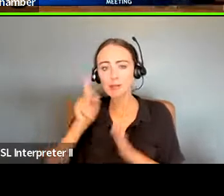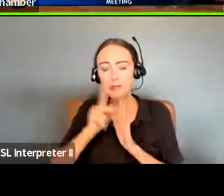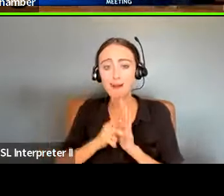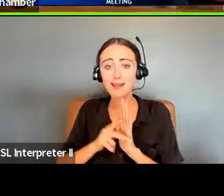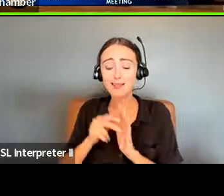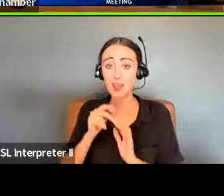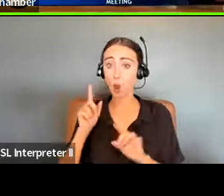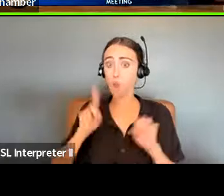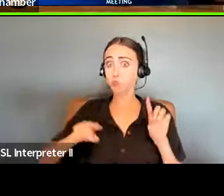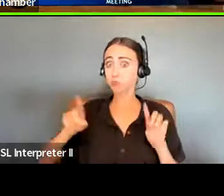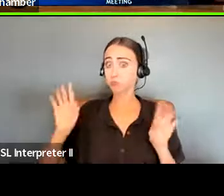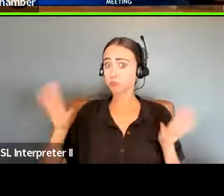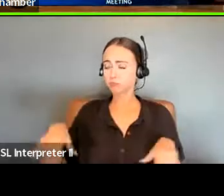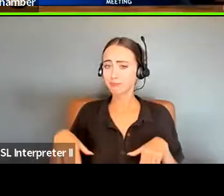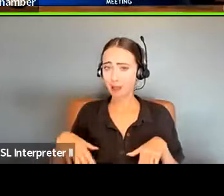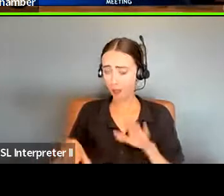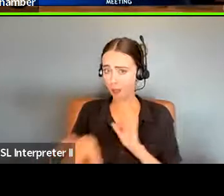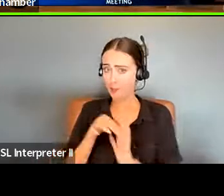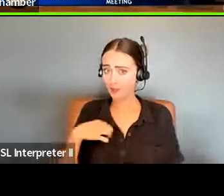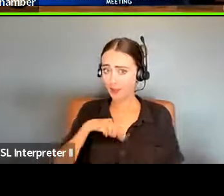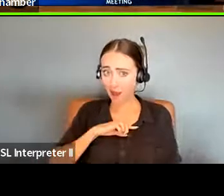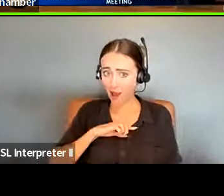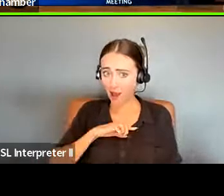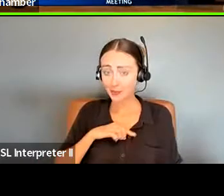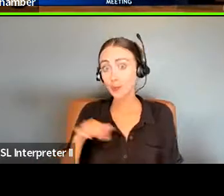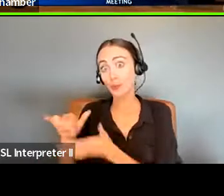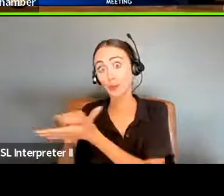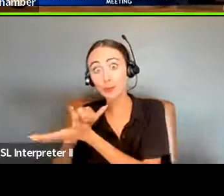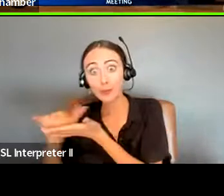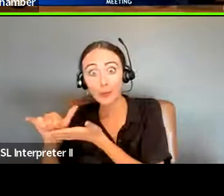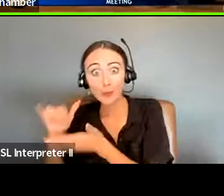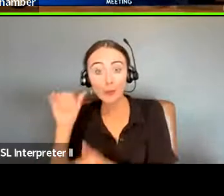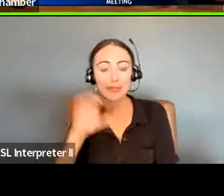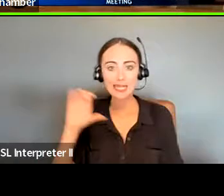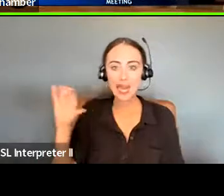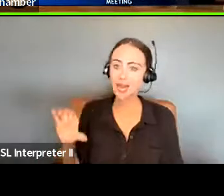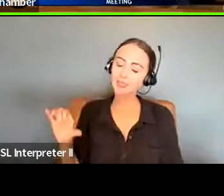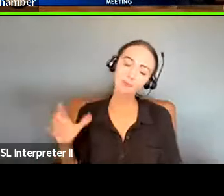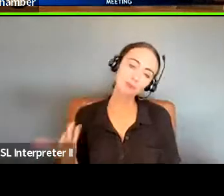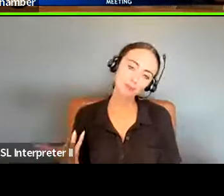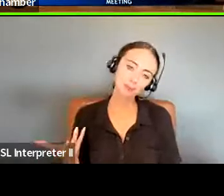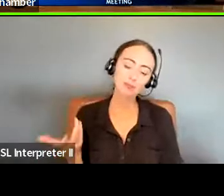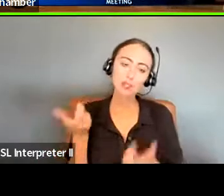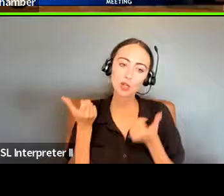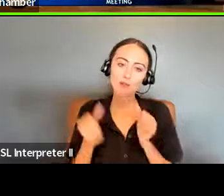that they have chosen us or New York City or Chicago to make their point.